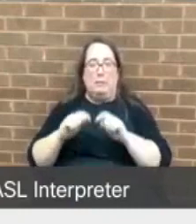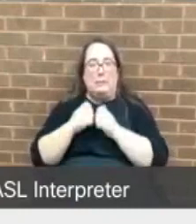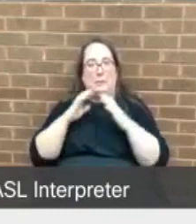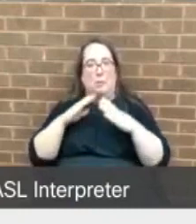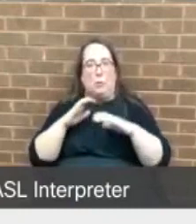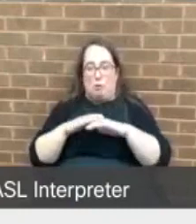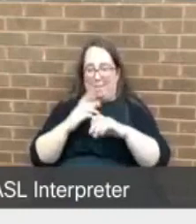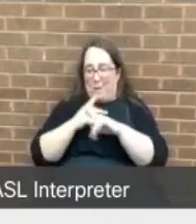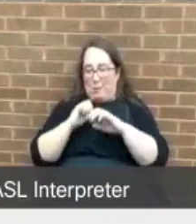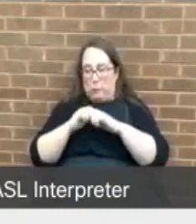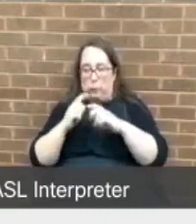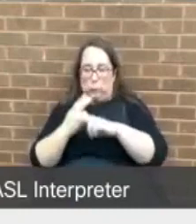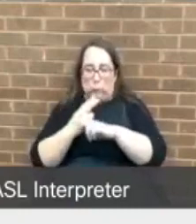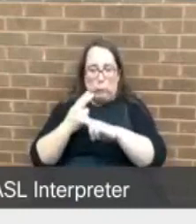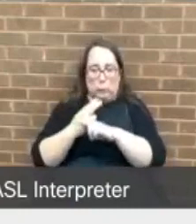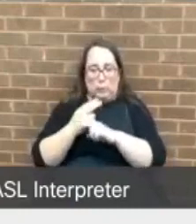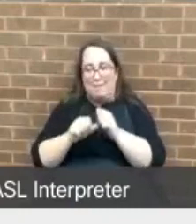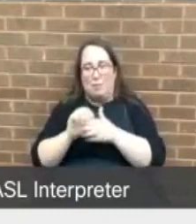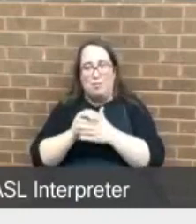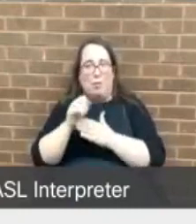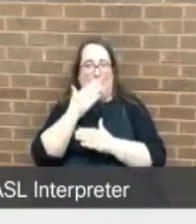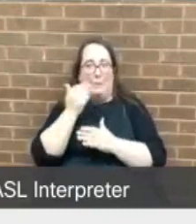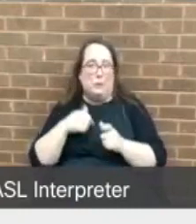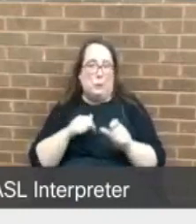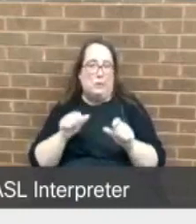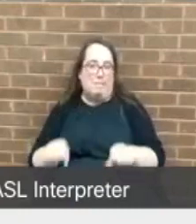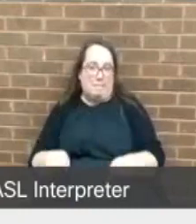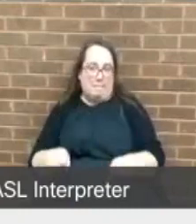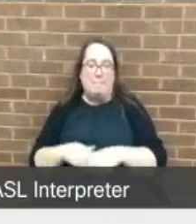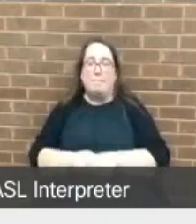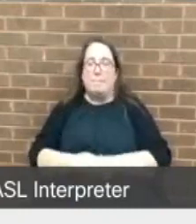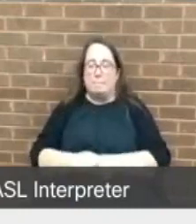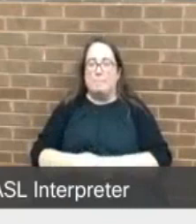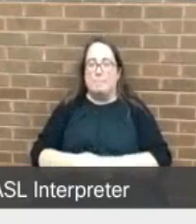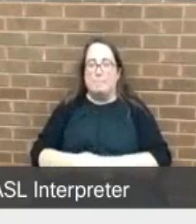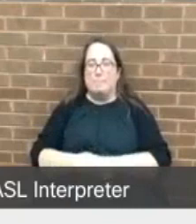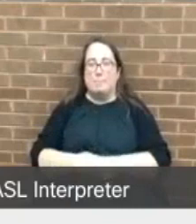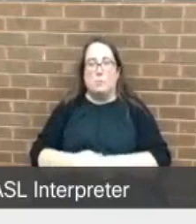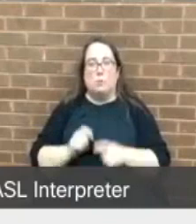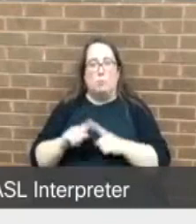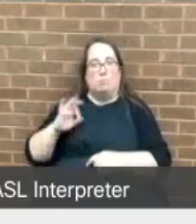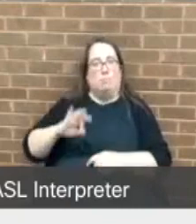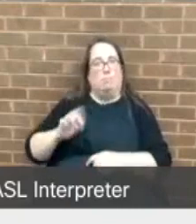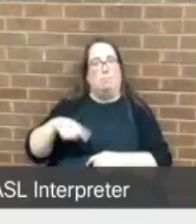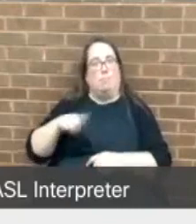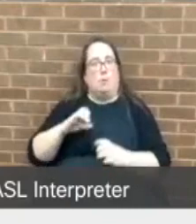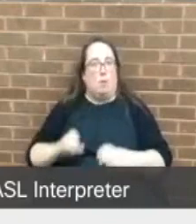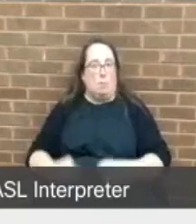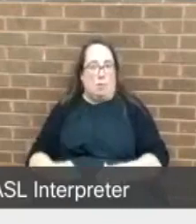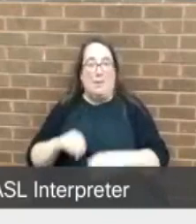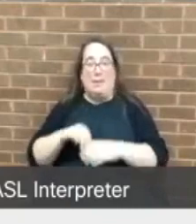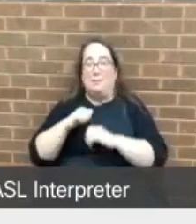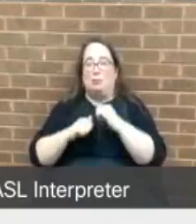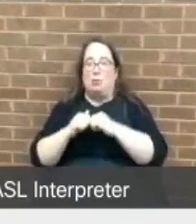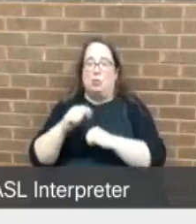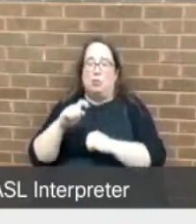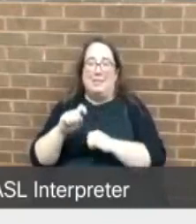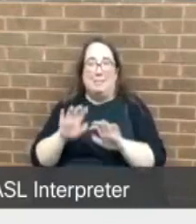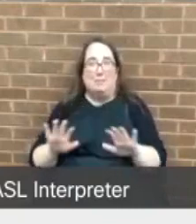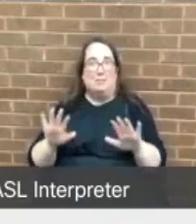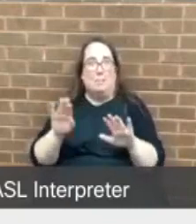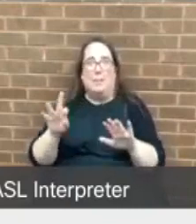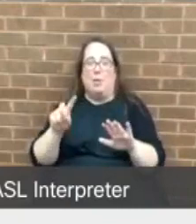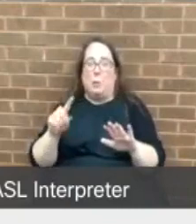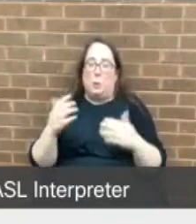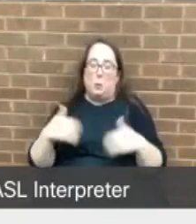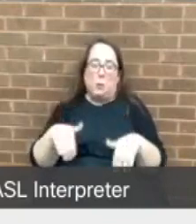focused on stretching every dollar to maximize value on the system and for our customers. Our infrastructure needs statewide are